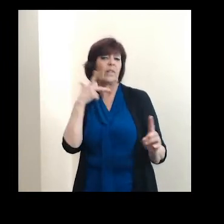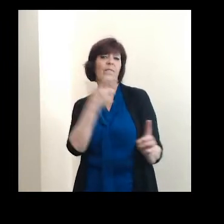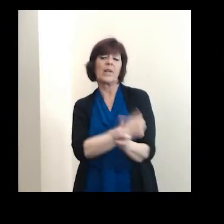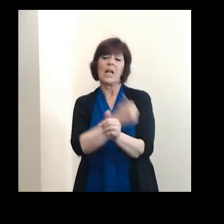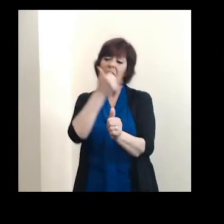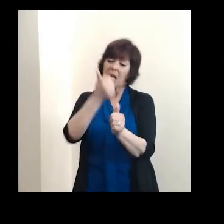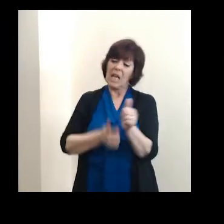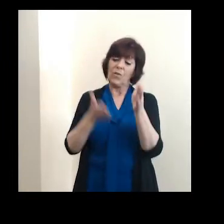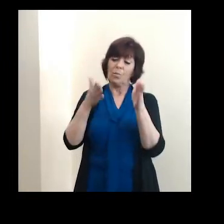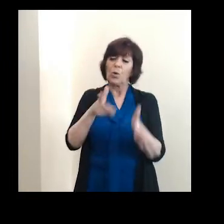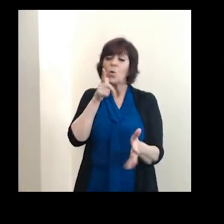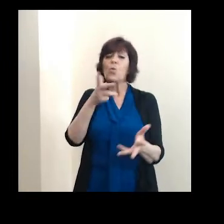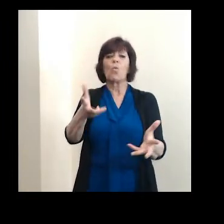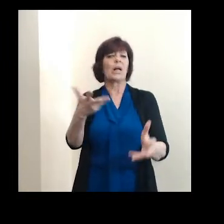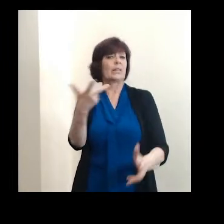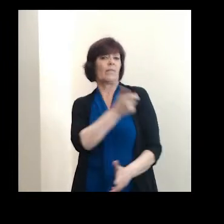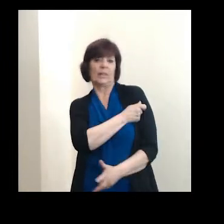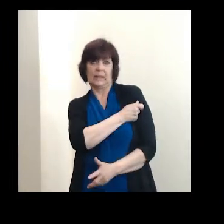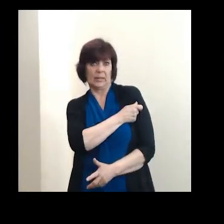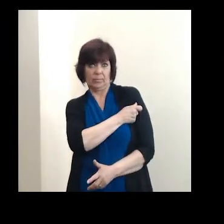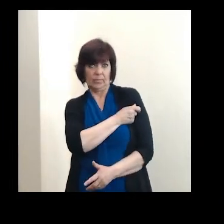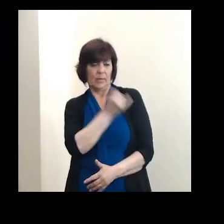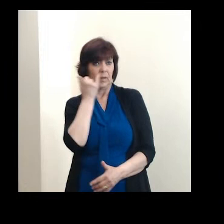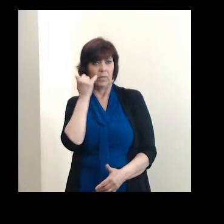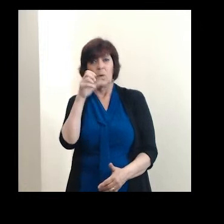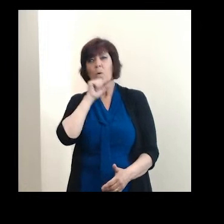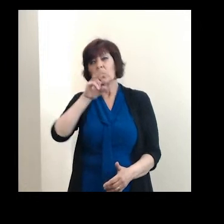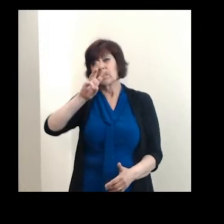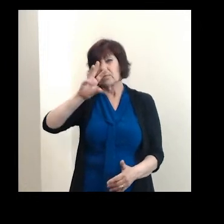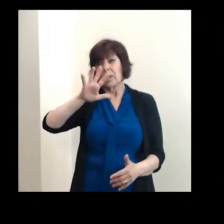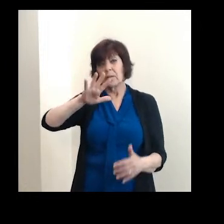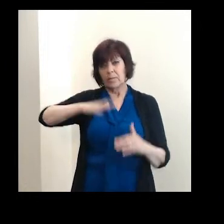single person who wants to be vaccinated. And if you're 65 and